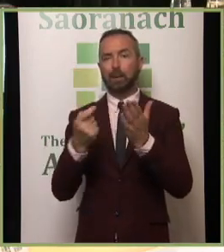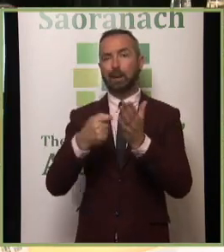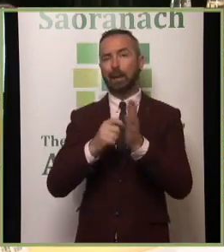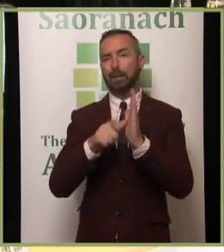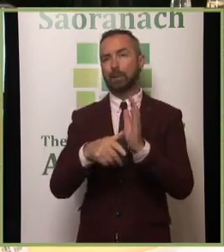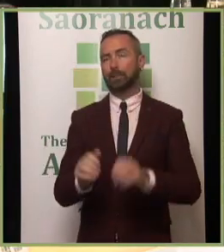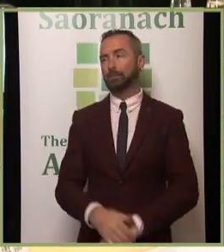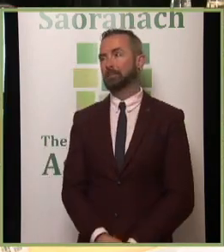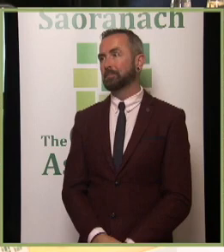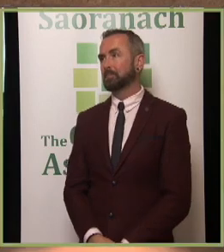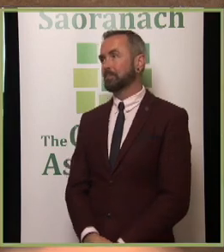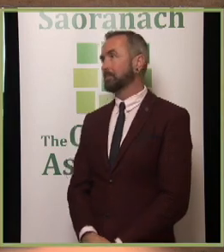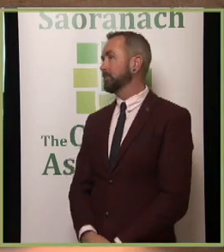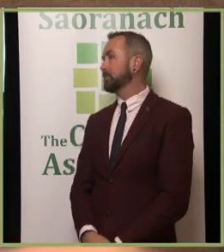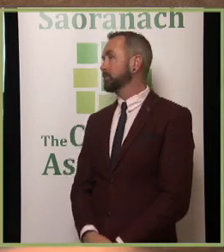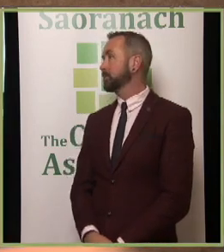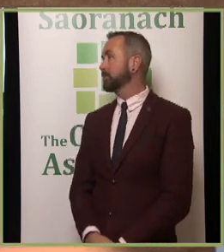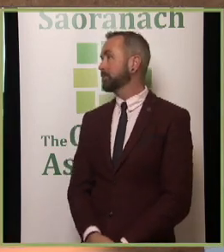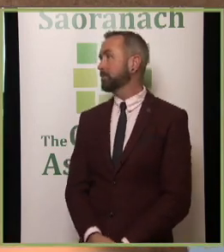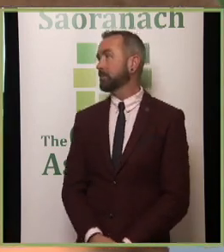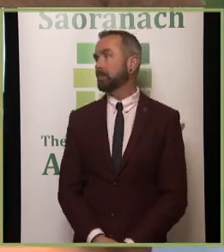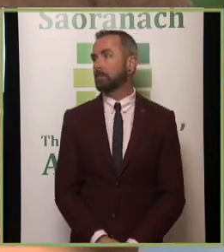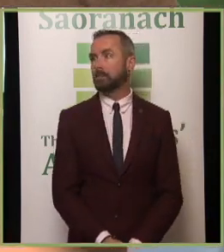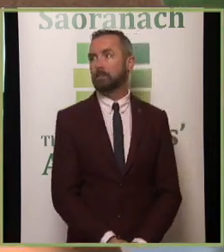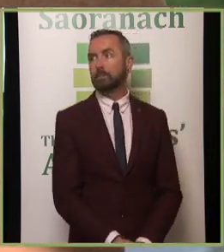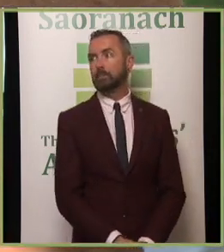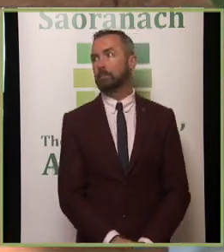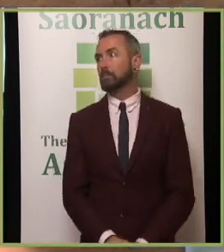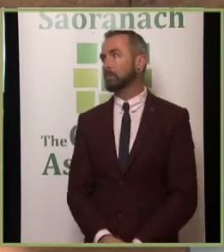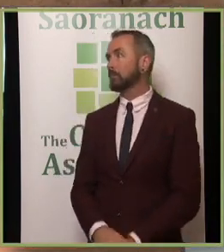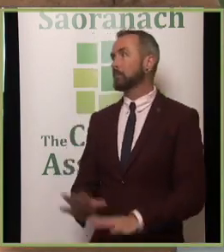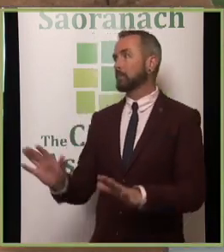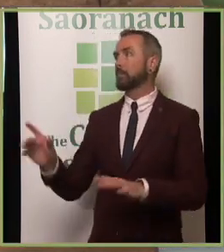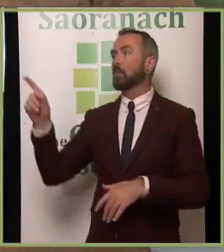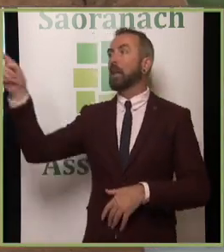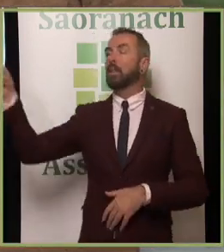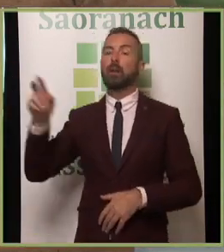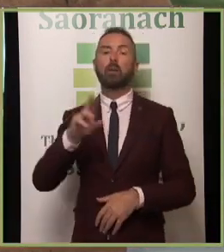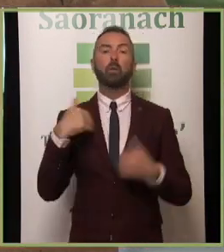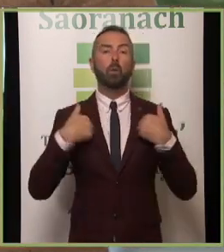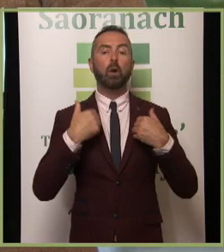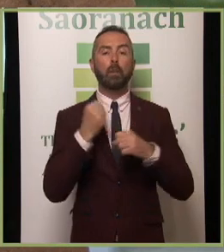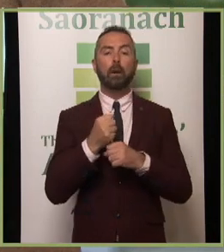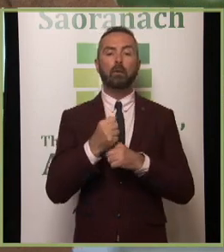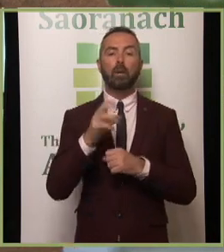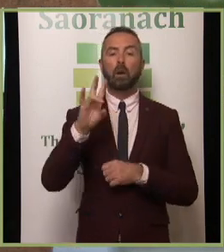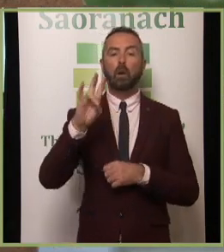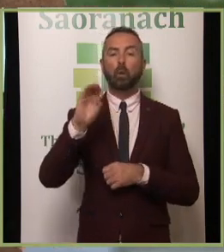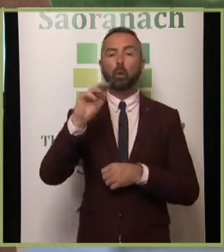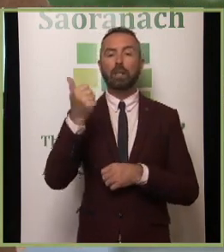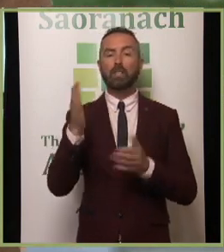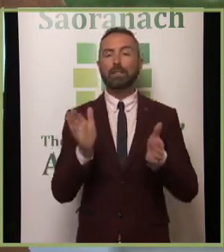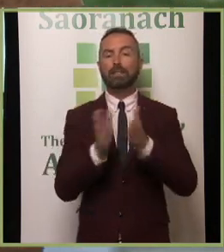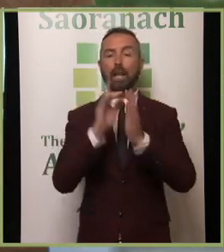anymore, but something along those lines. Yeah, Does that make sense? we were specifically worried about the recent media about Quilcha selling off